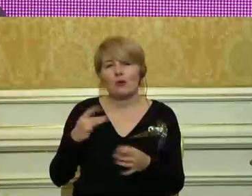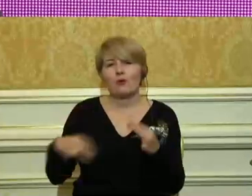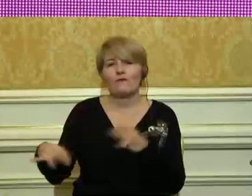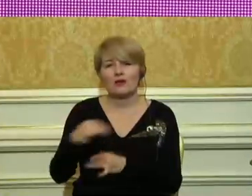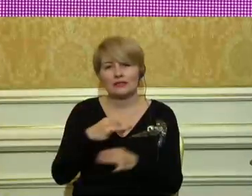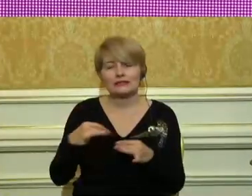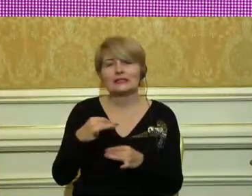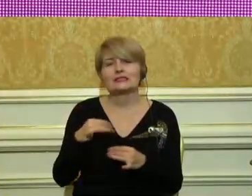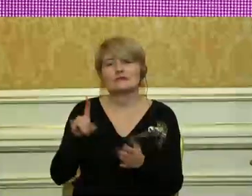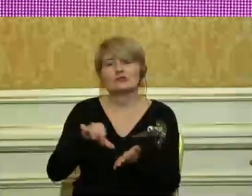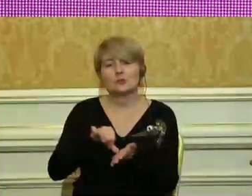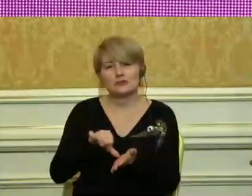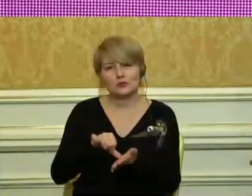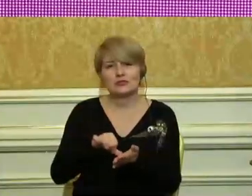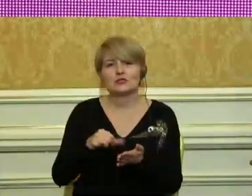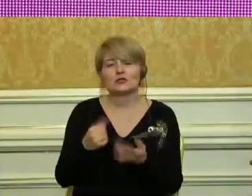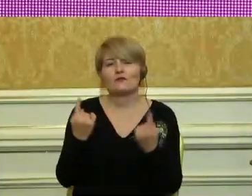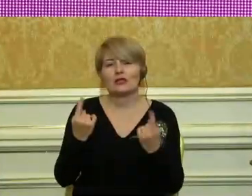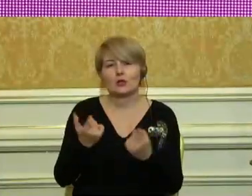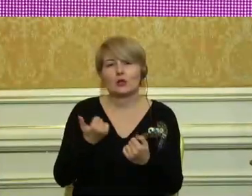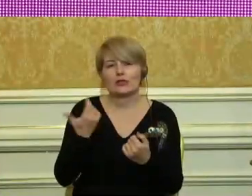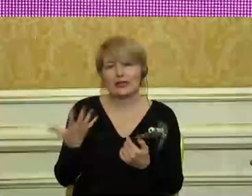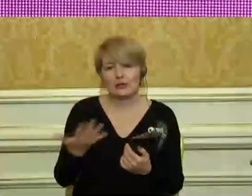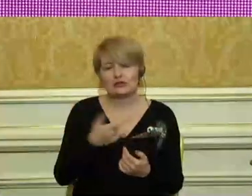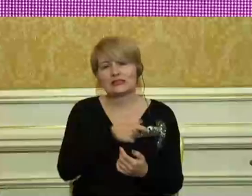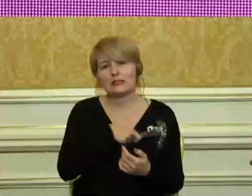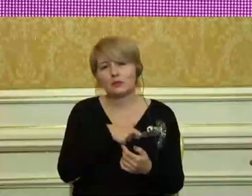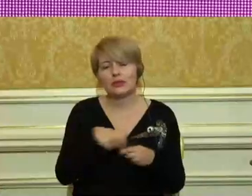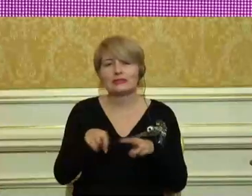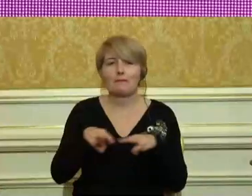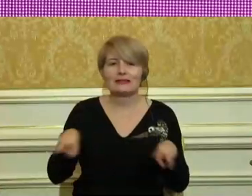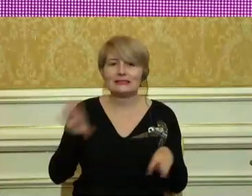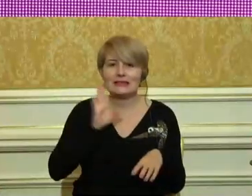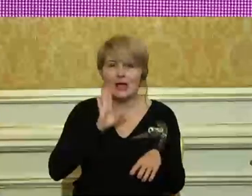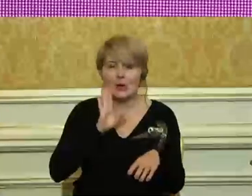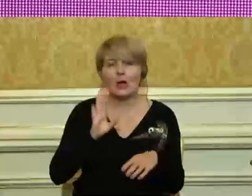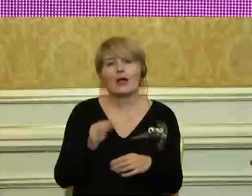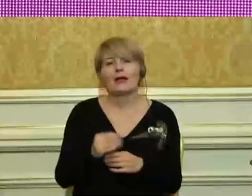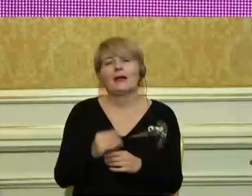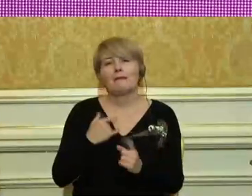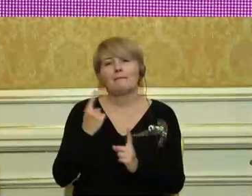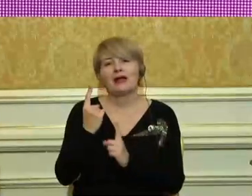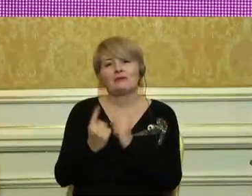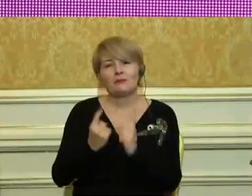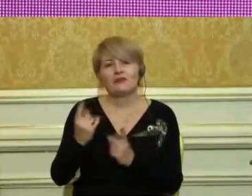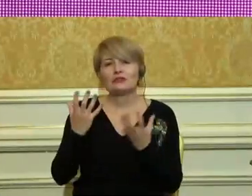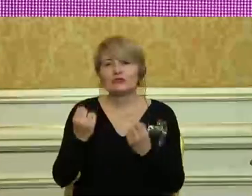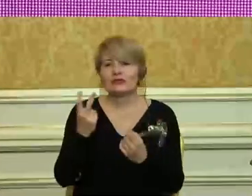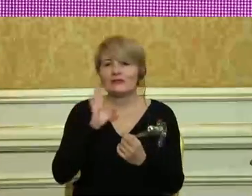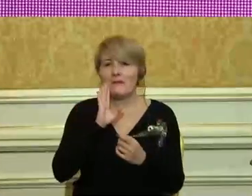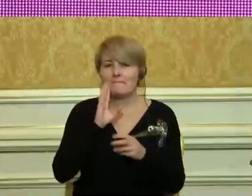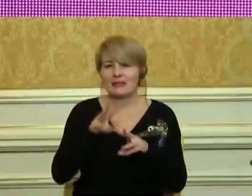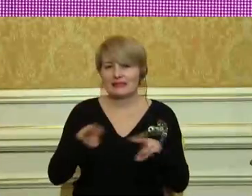say, to discuss with our deputies, representatives of ministries, with managers, etc.